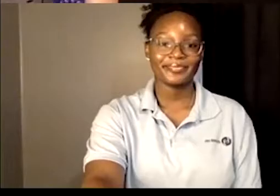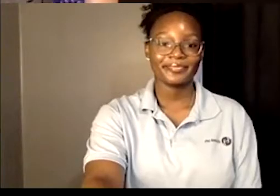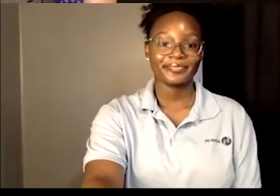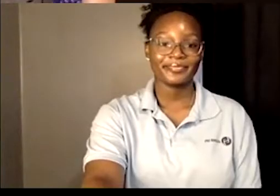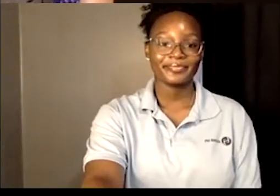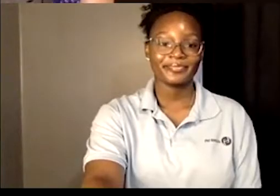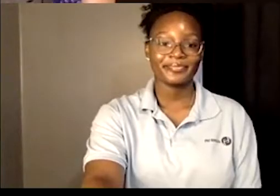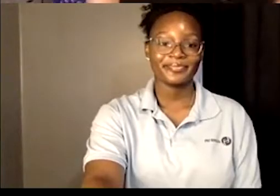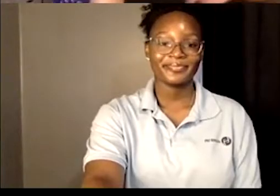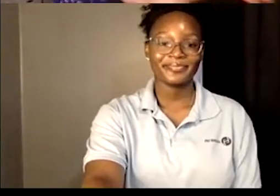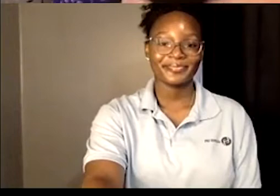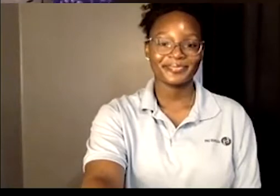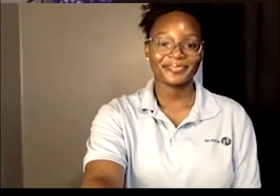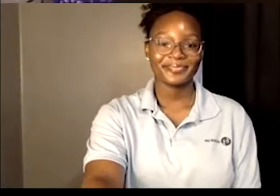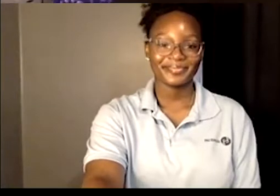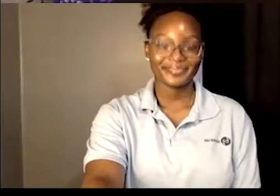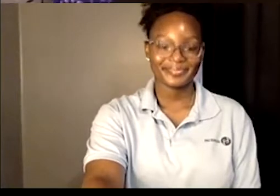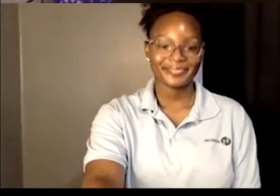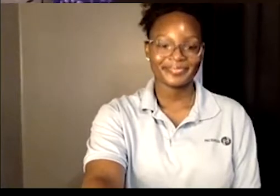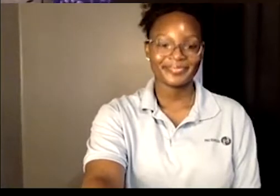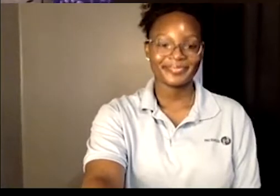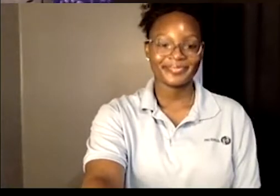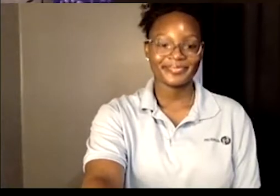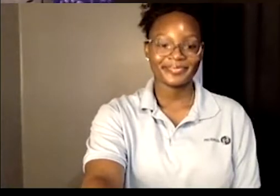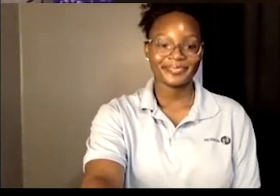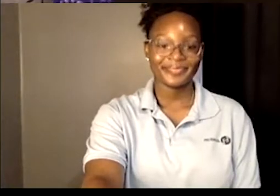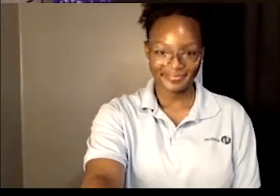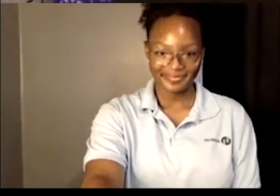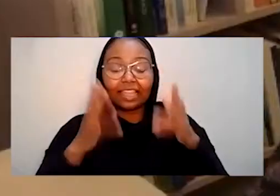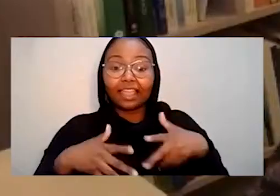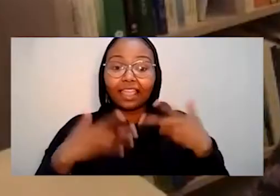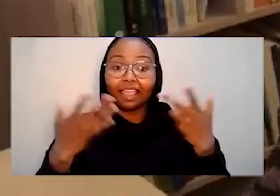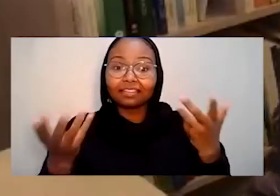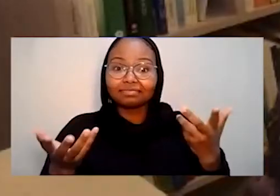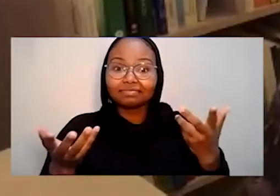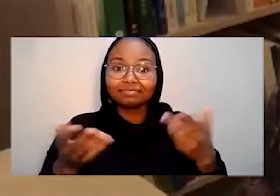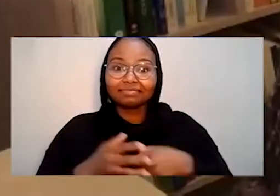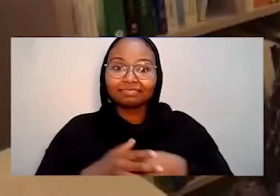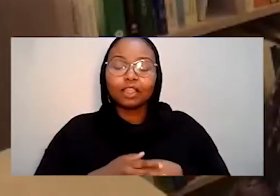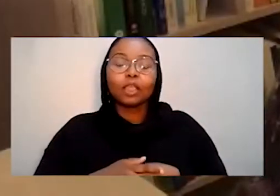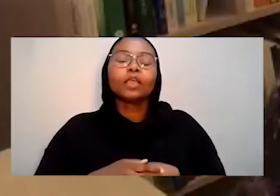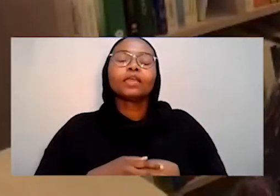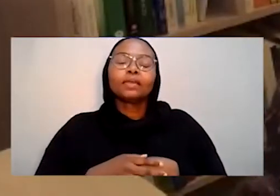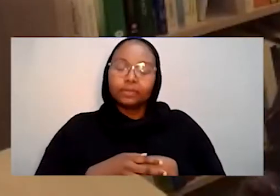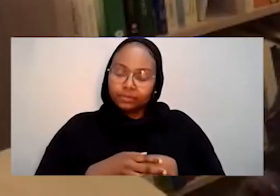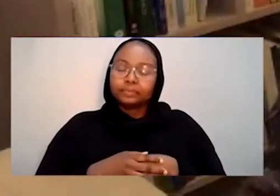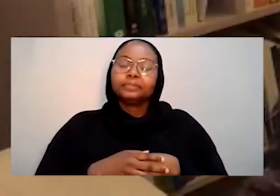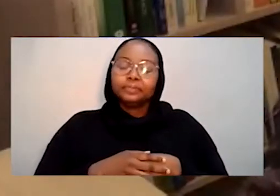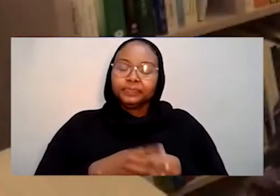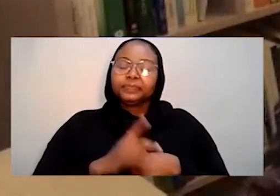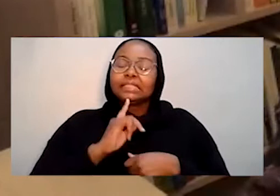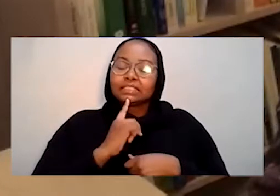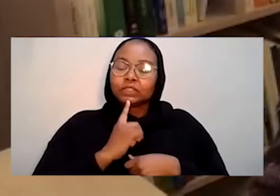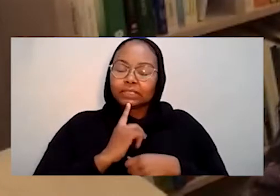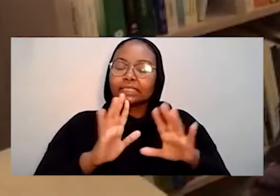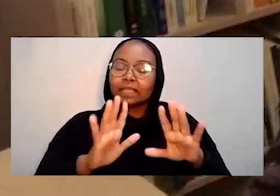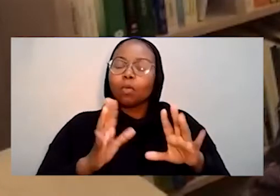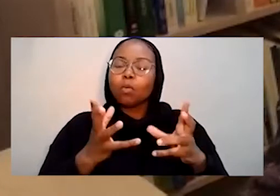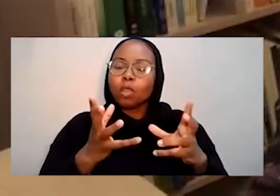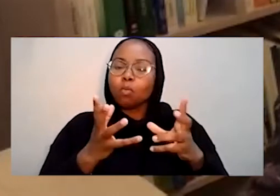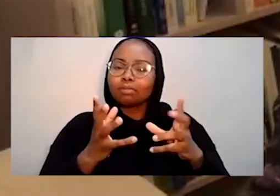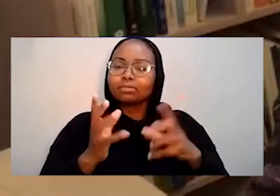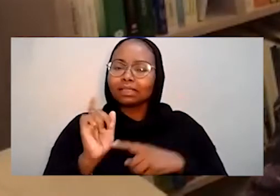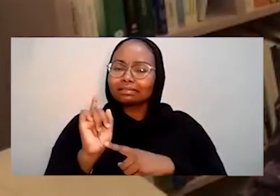We really appreciate what you all do, and we are grateful. You know, on a more serious note, we did just want to take a